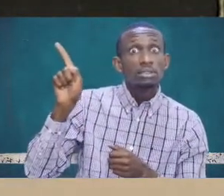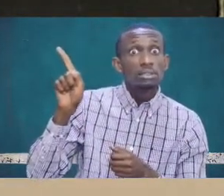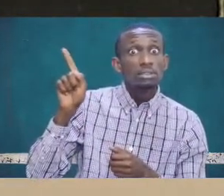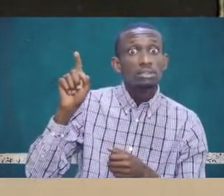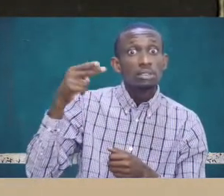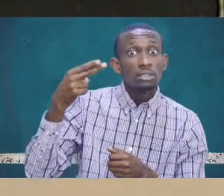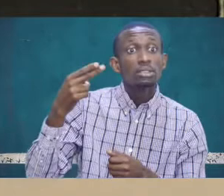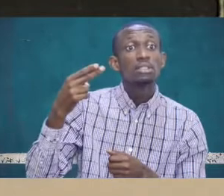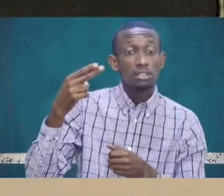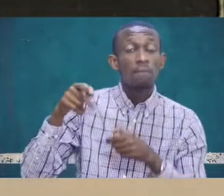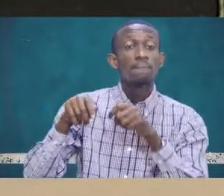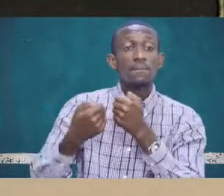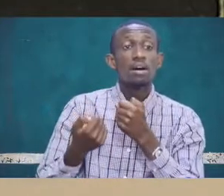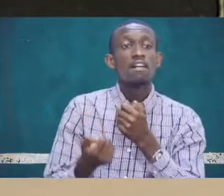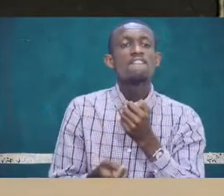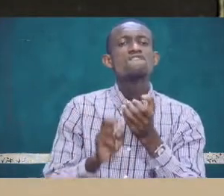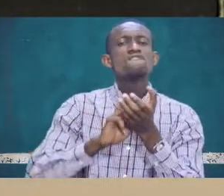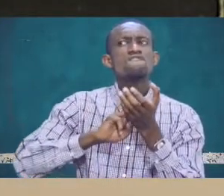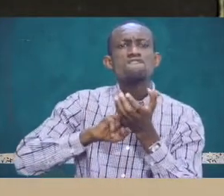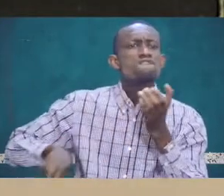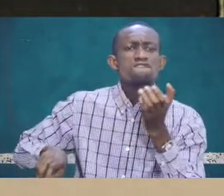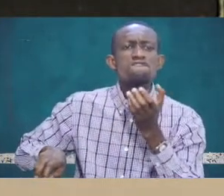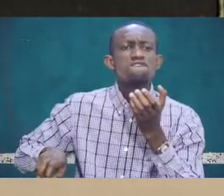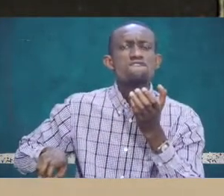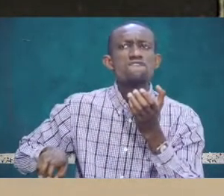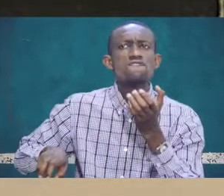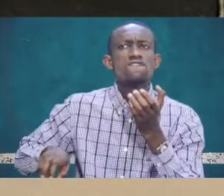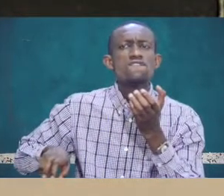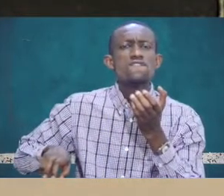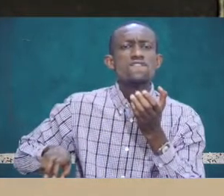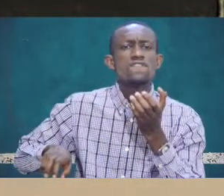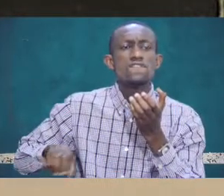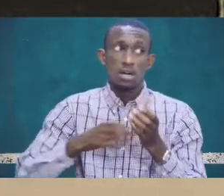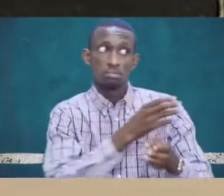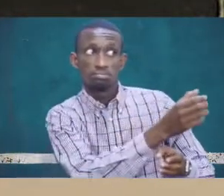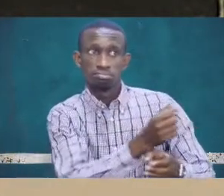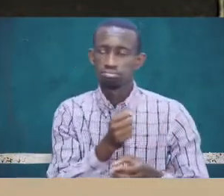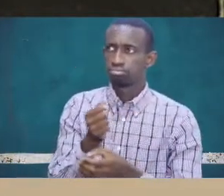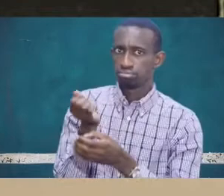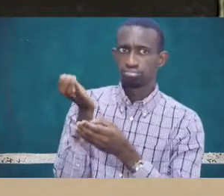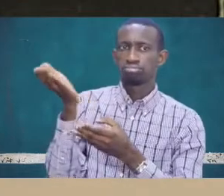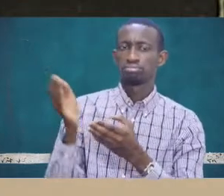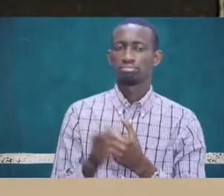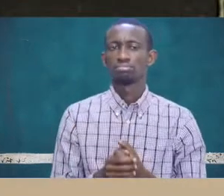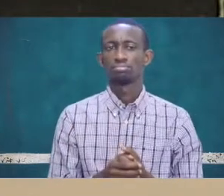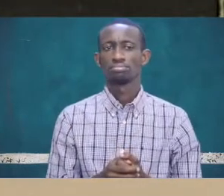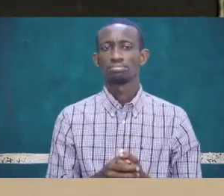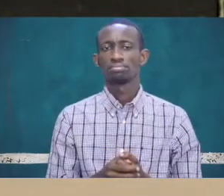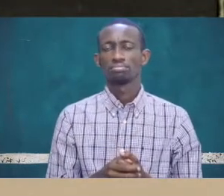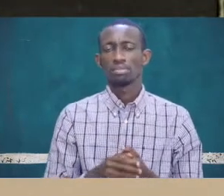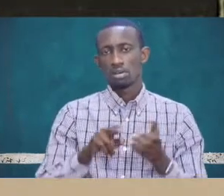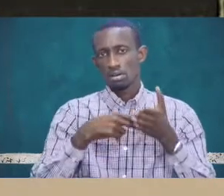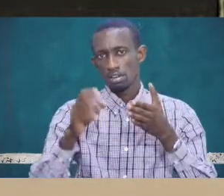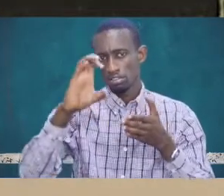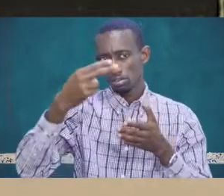away, now this one will remove this one. And then eventually, you will have your CH2